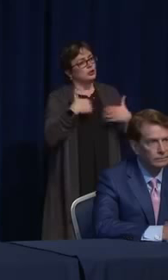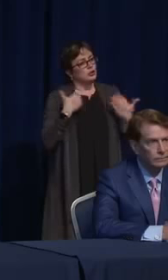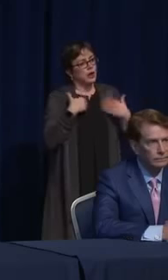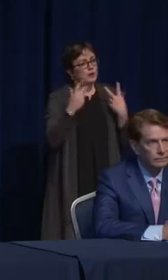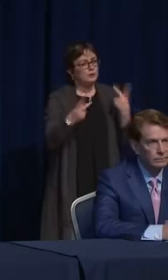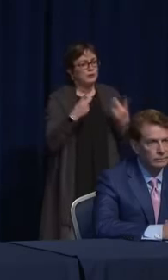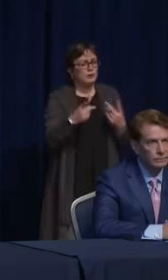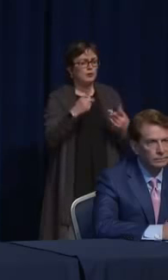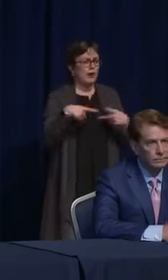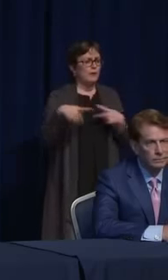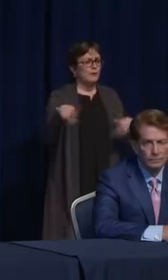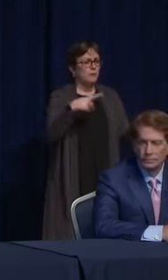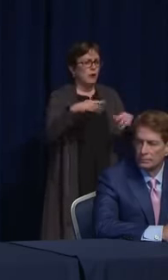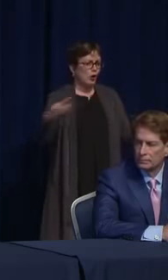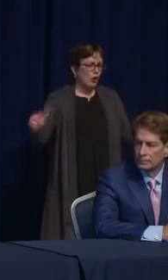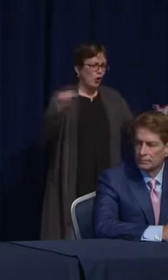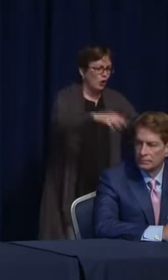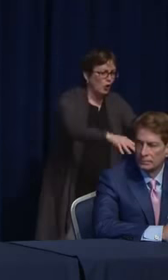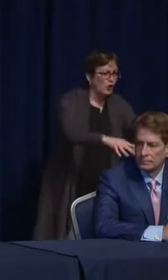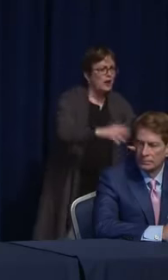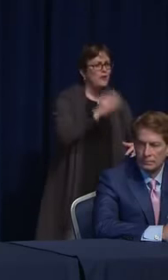and dads to make sure that doesn't happen.